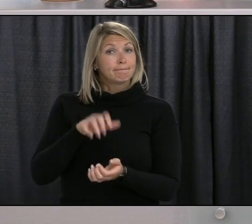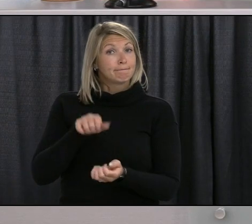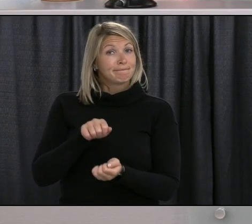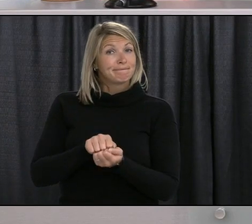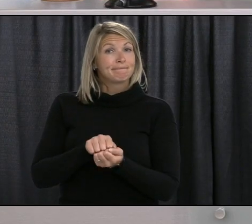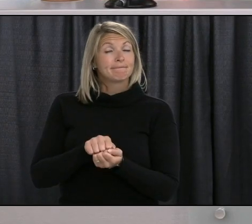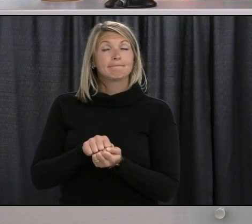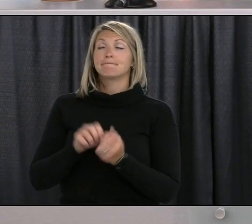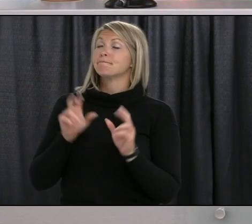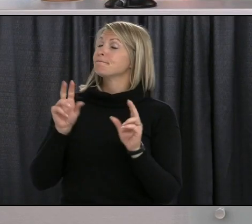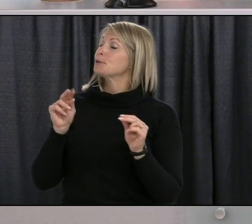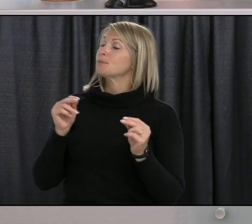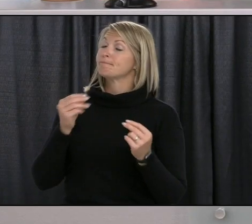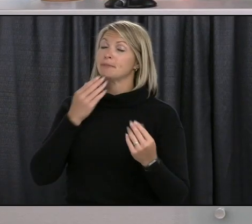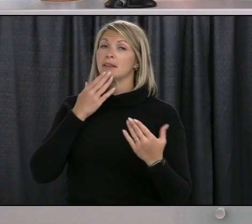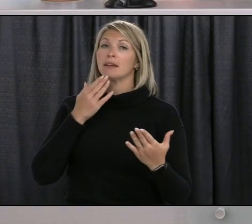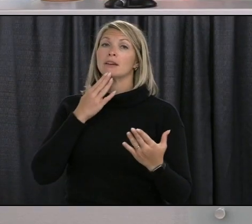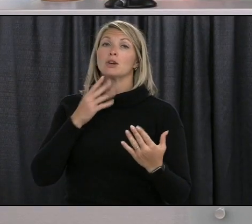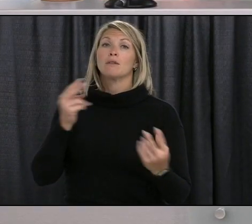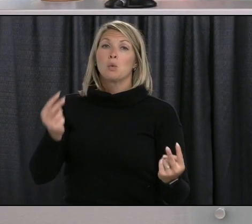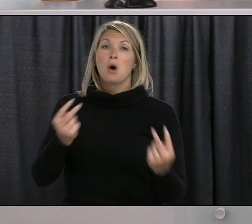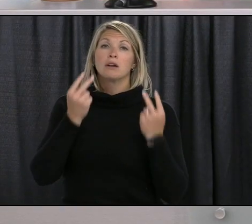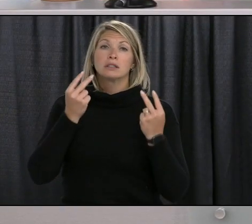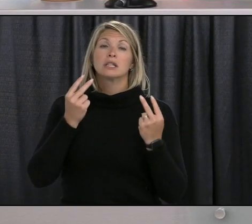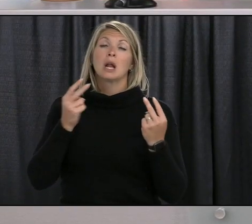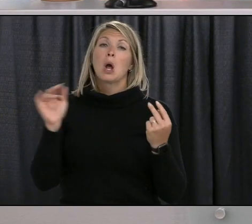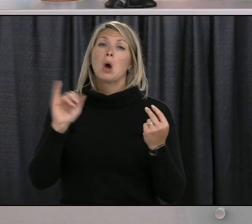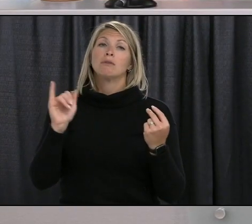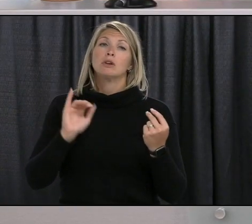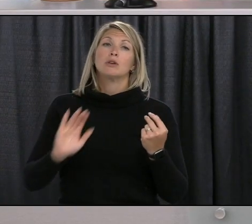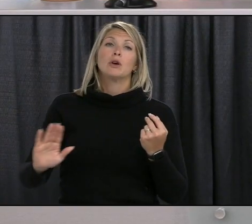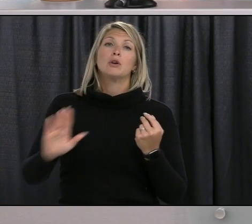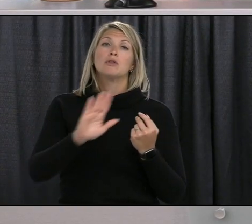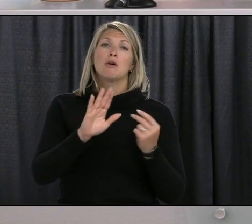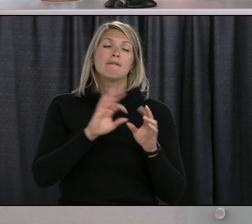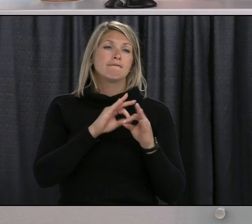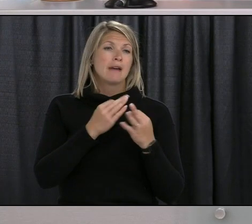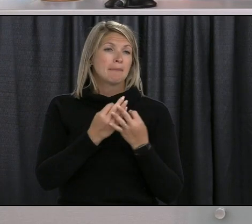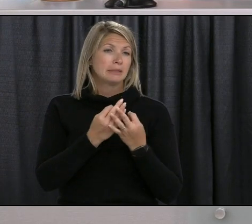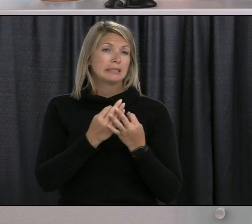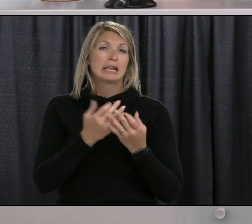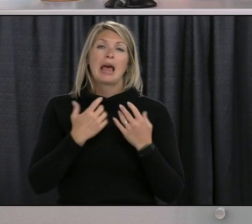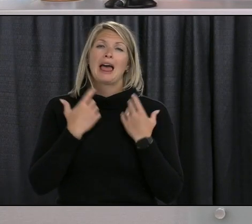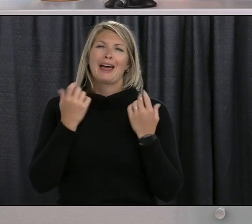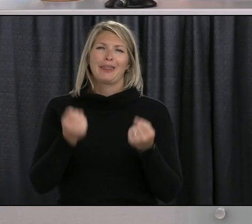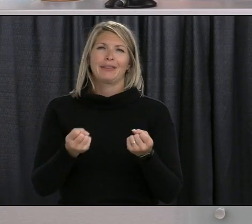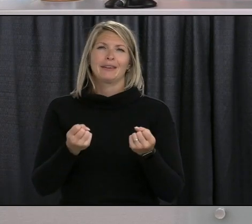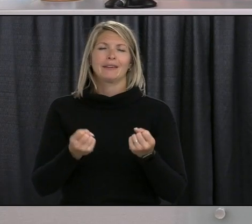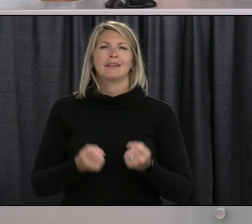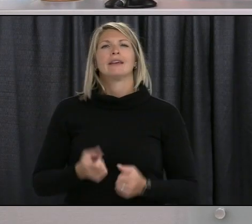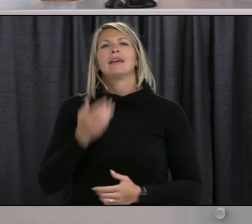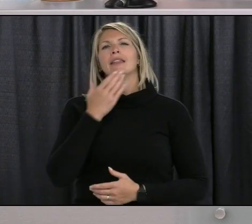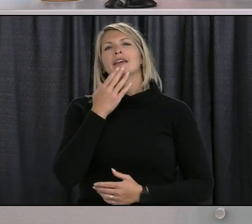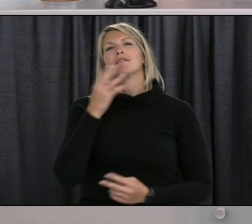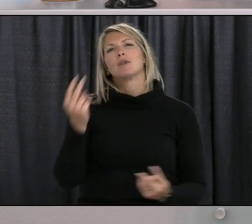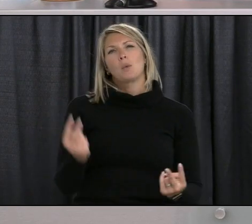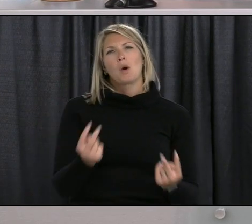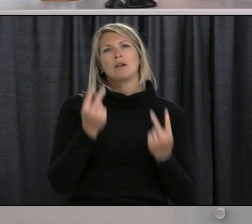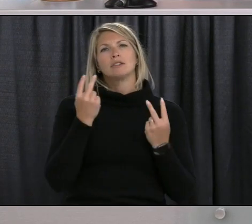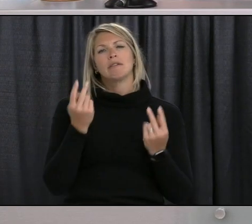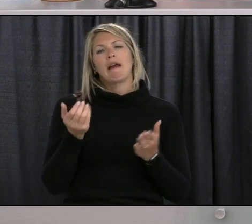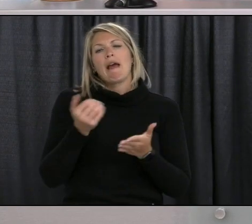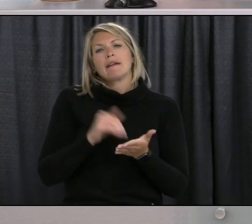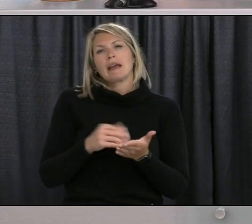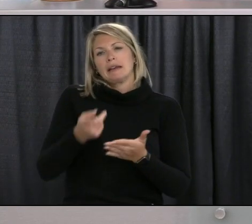much. Thanks everyone for their interest, and I hope they found this helpful. Thank you so much for tuning in. Please join us again on